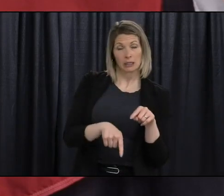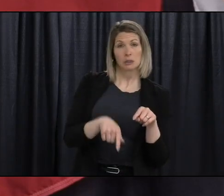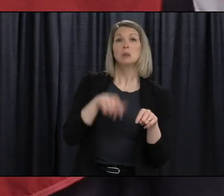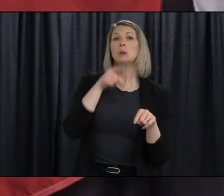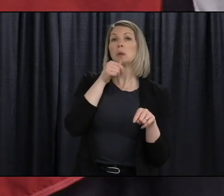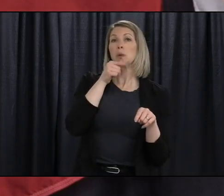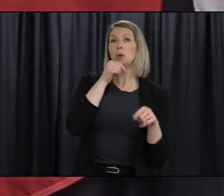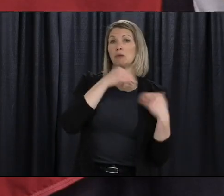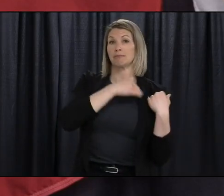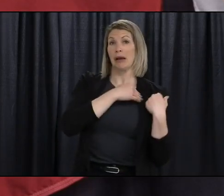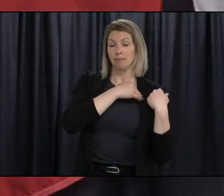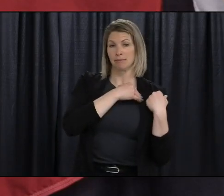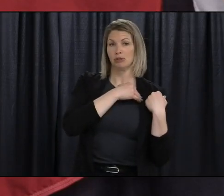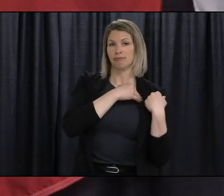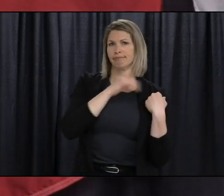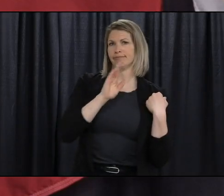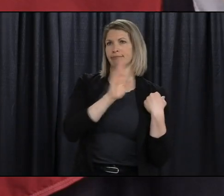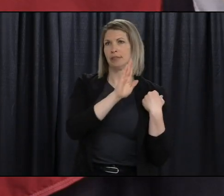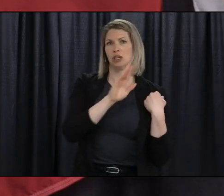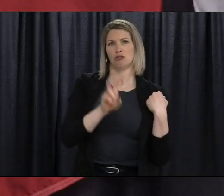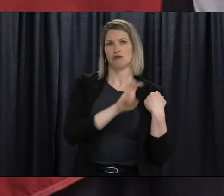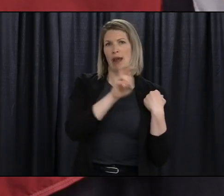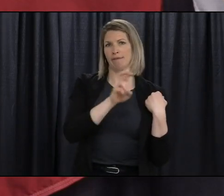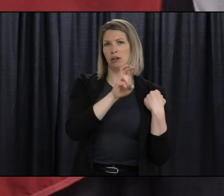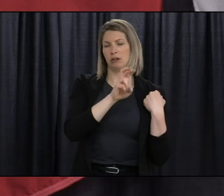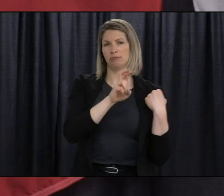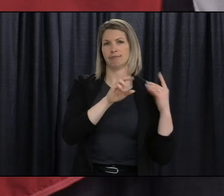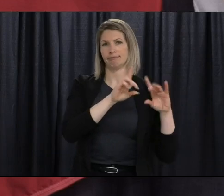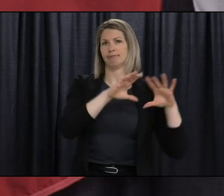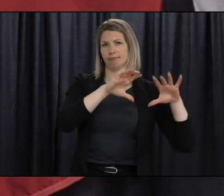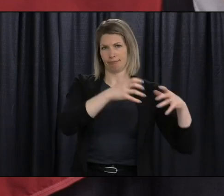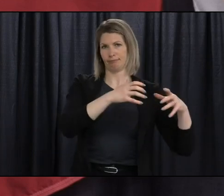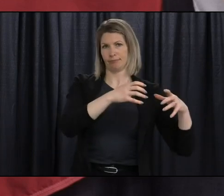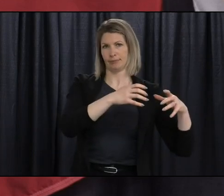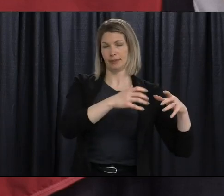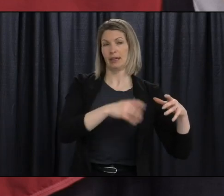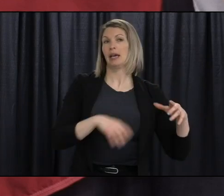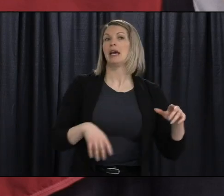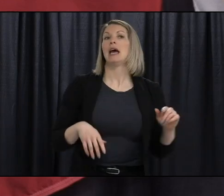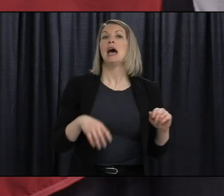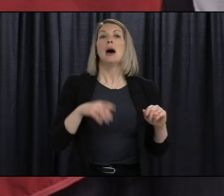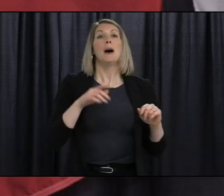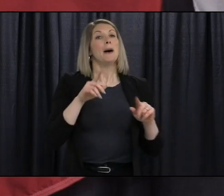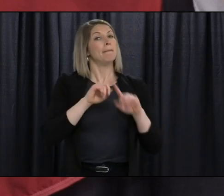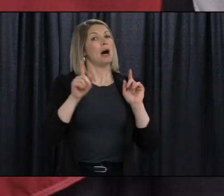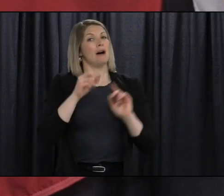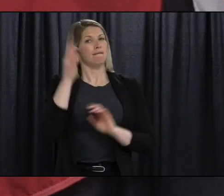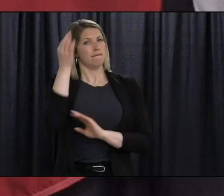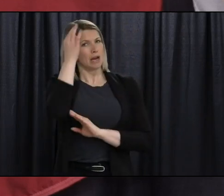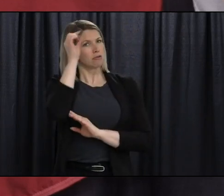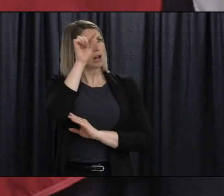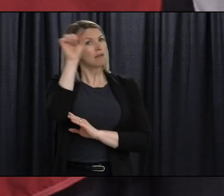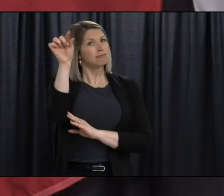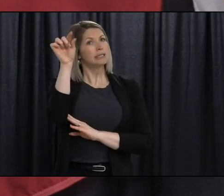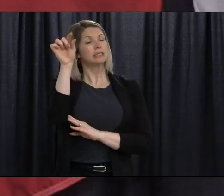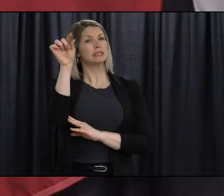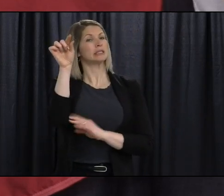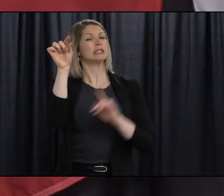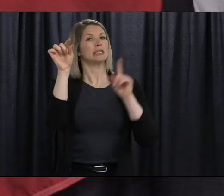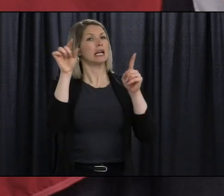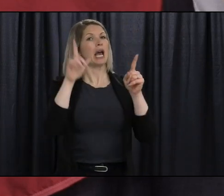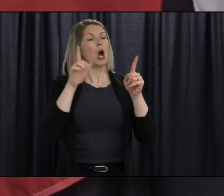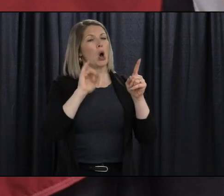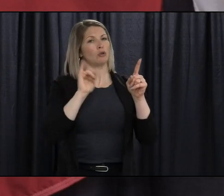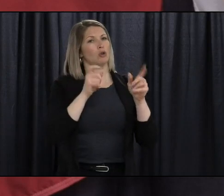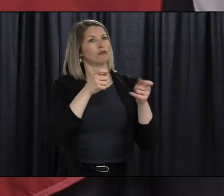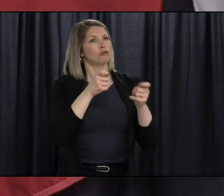those businesses, you know, that have been negatively impacted as a result of the decisions that have been made by the province and the federal government. And you're absolutely